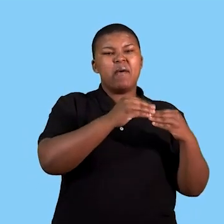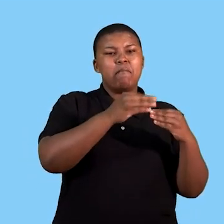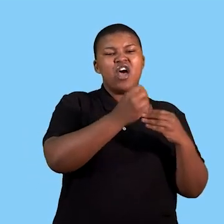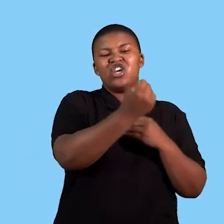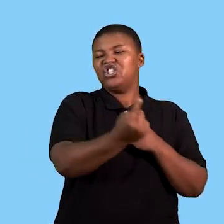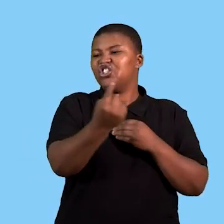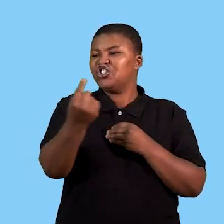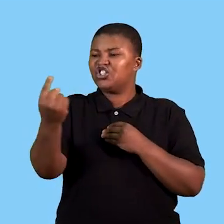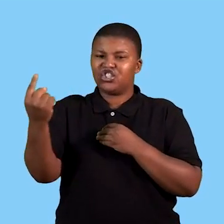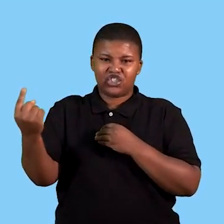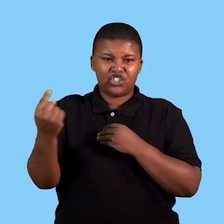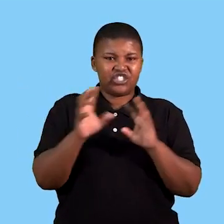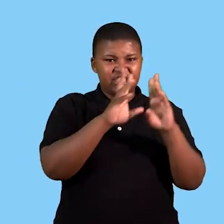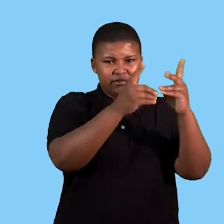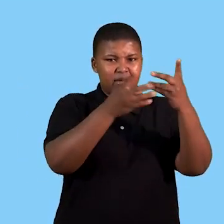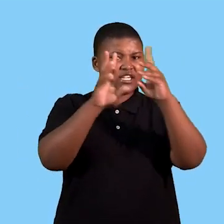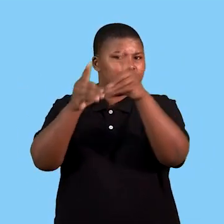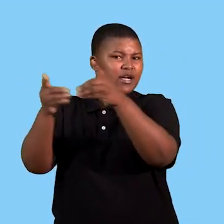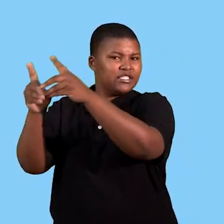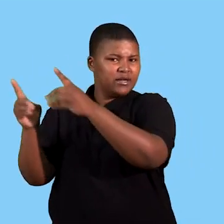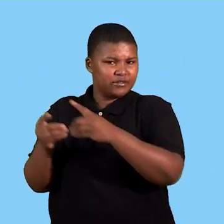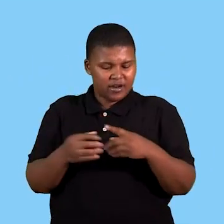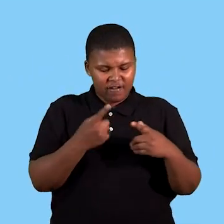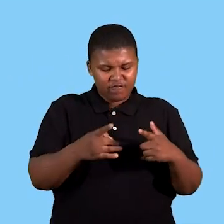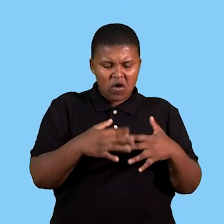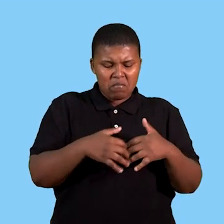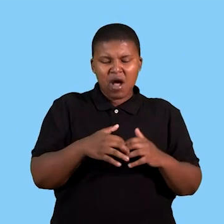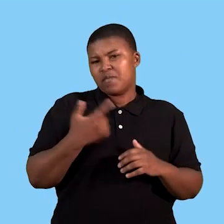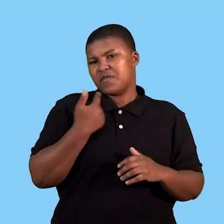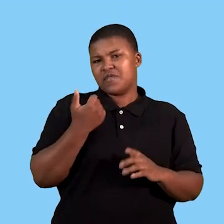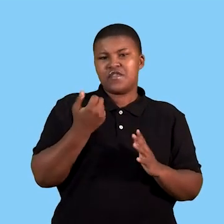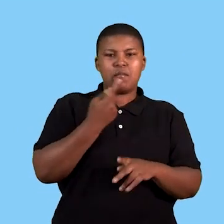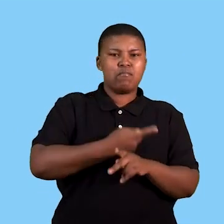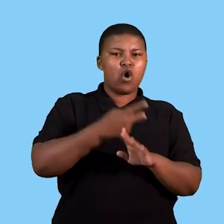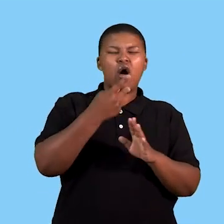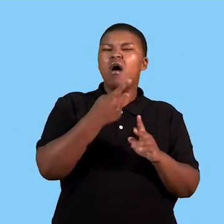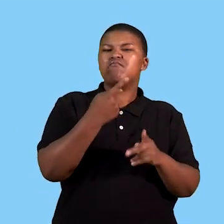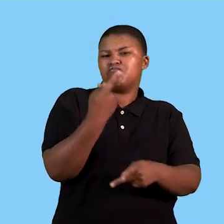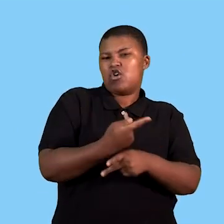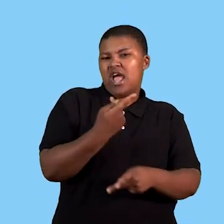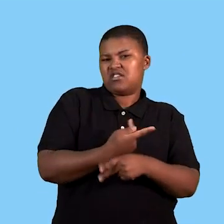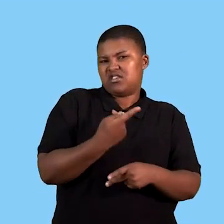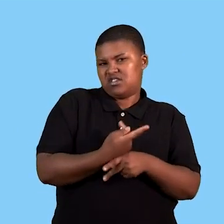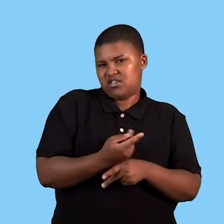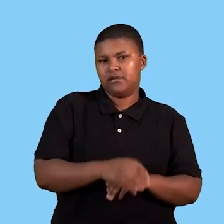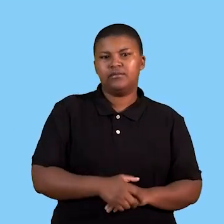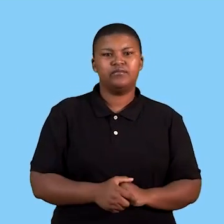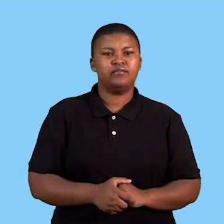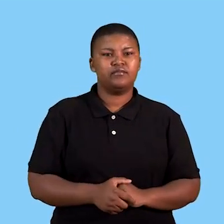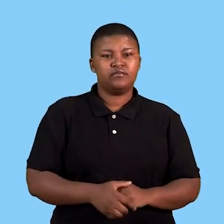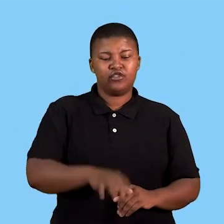each department to work on the launch of their new product range. So Shanti wants to